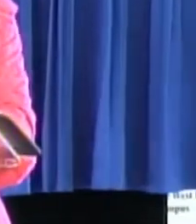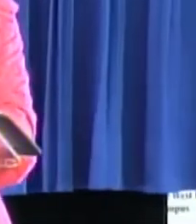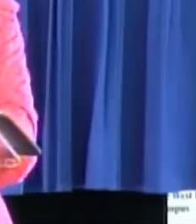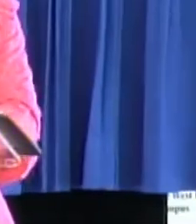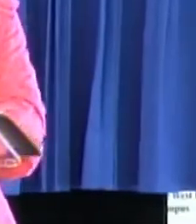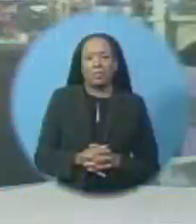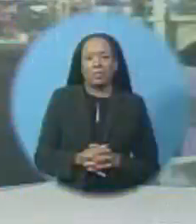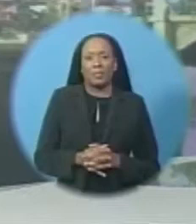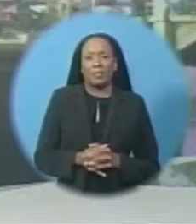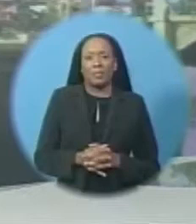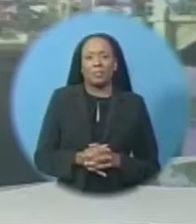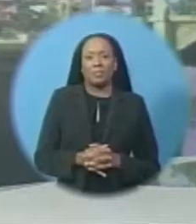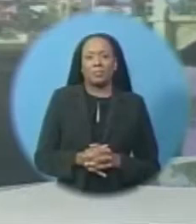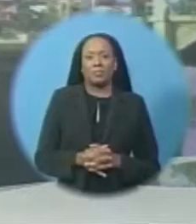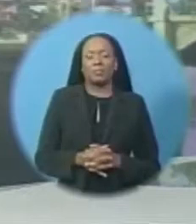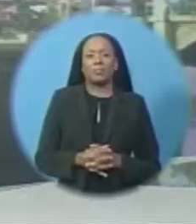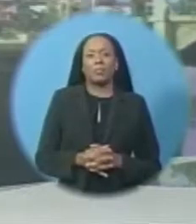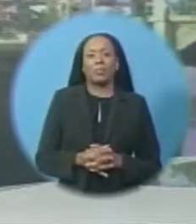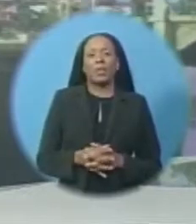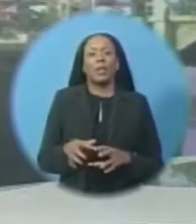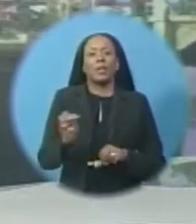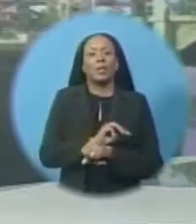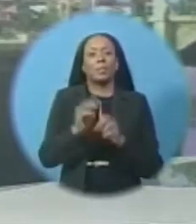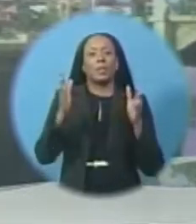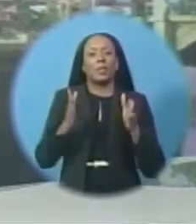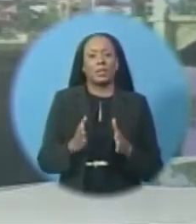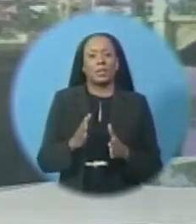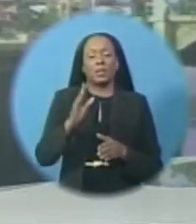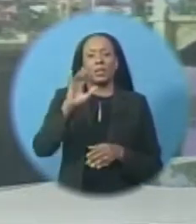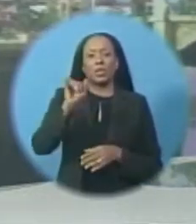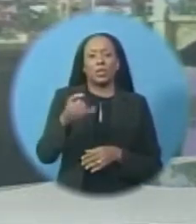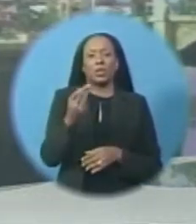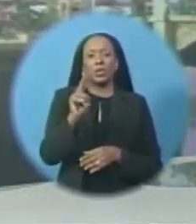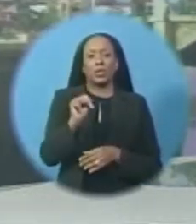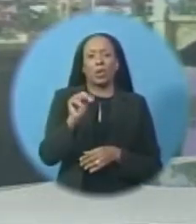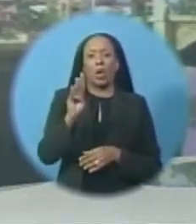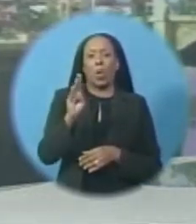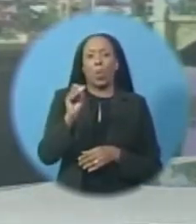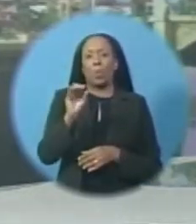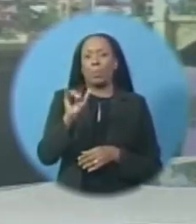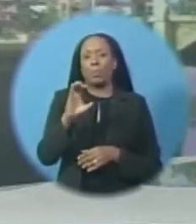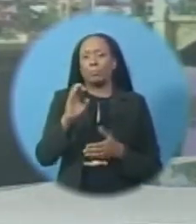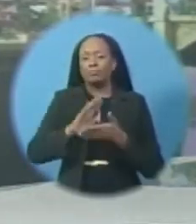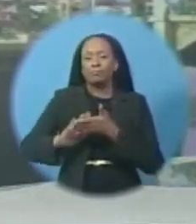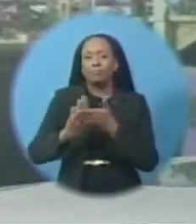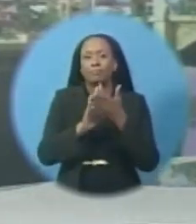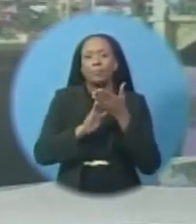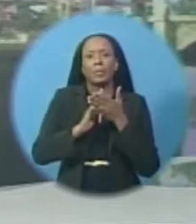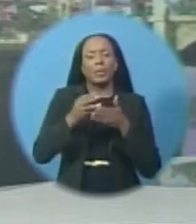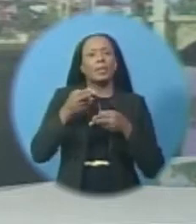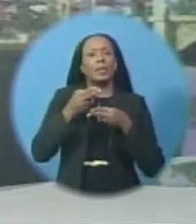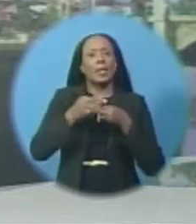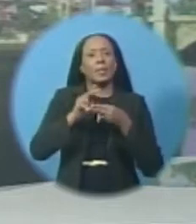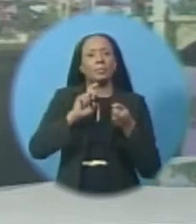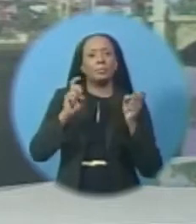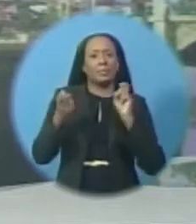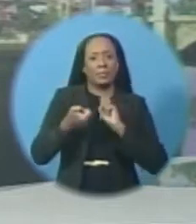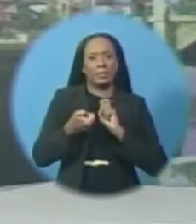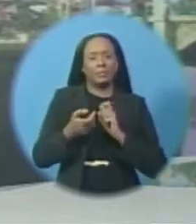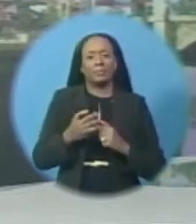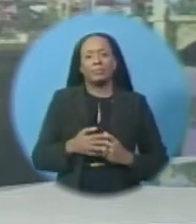building. Meantime, Health Minister John Boyce also praised the move to rename the center.